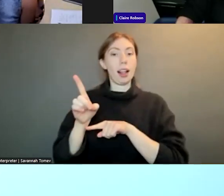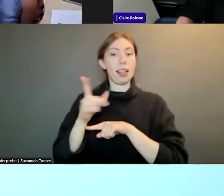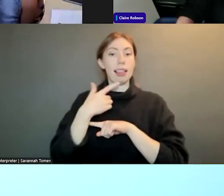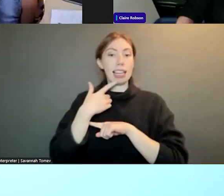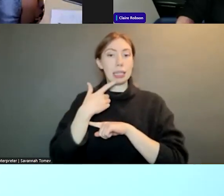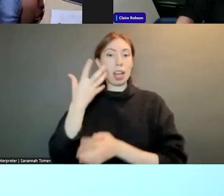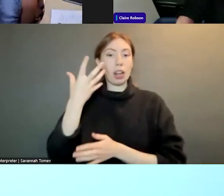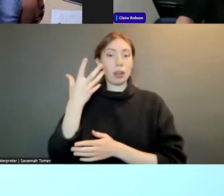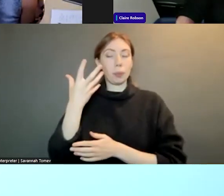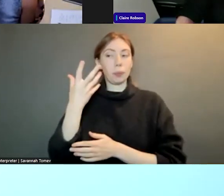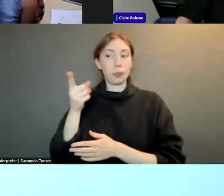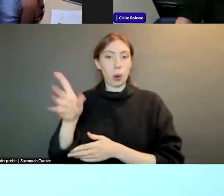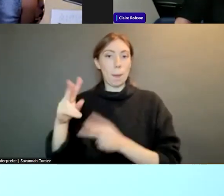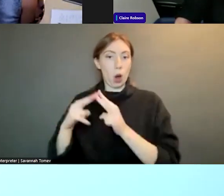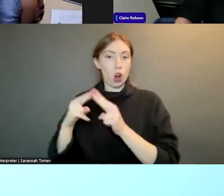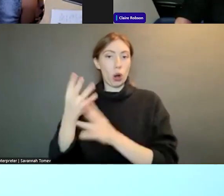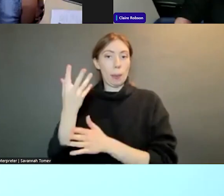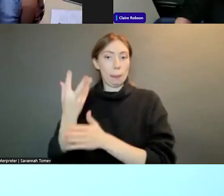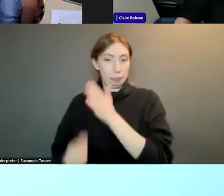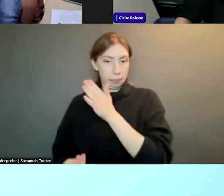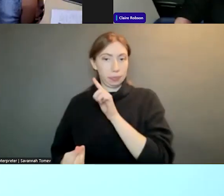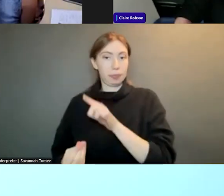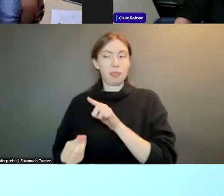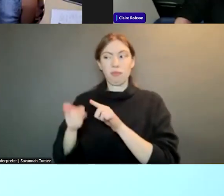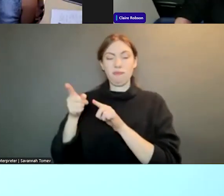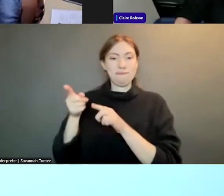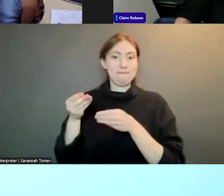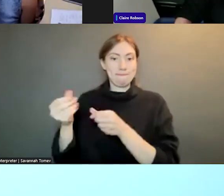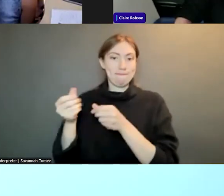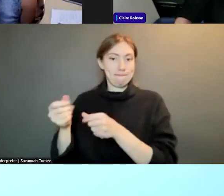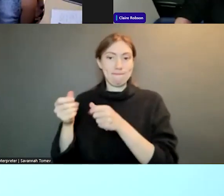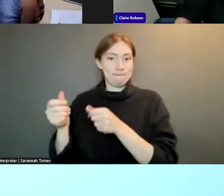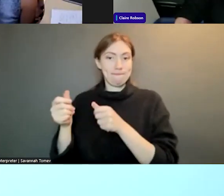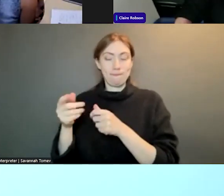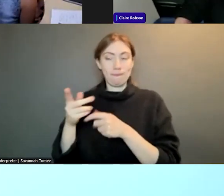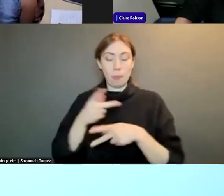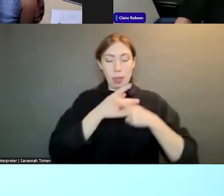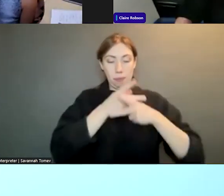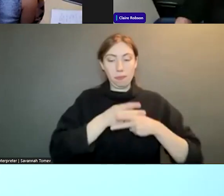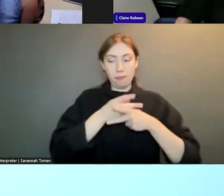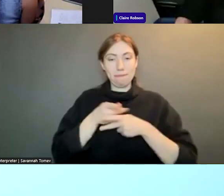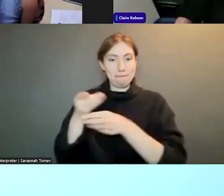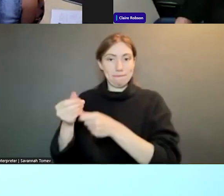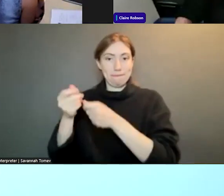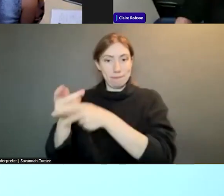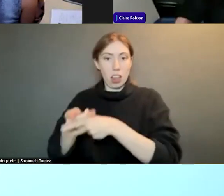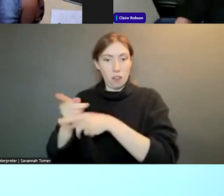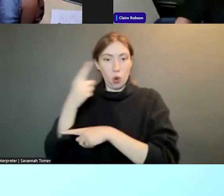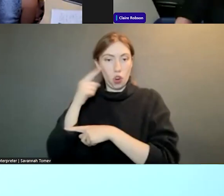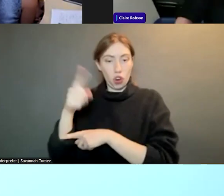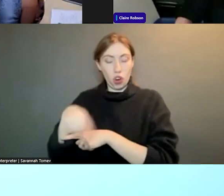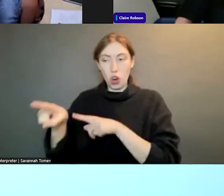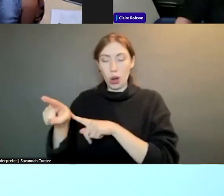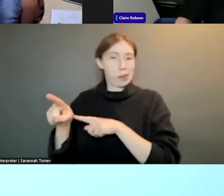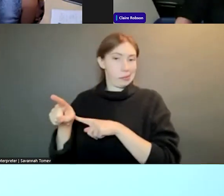malnourished, dog feces ground into the carpet. The neighbor had the bank card, but